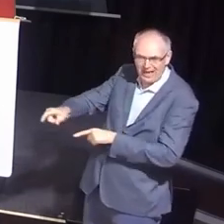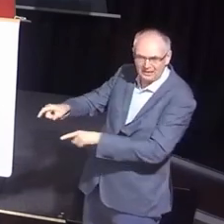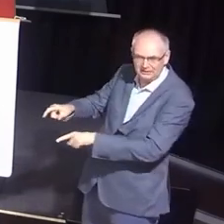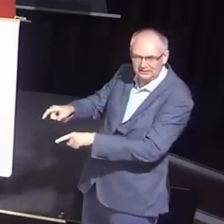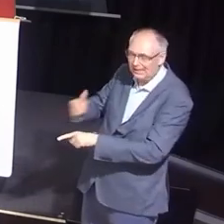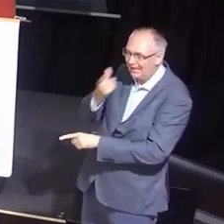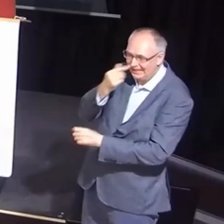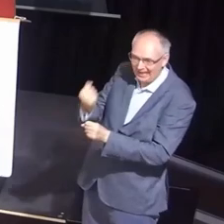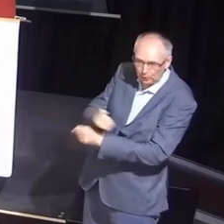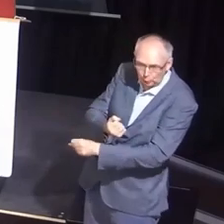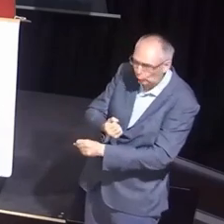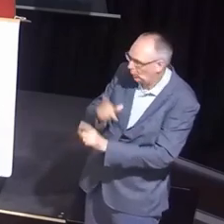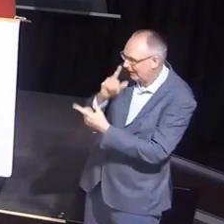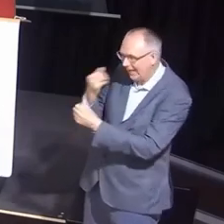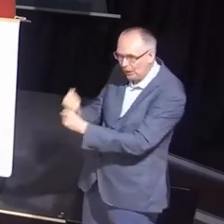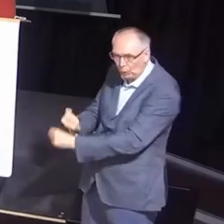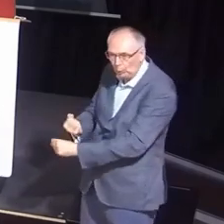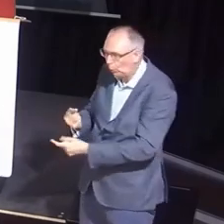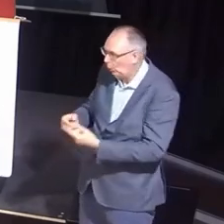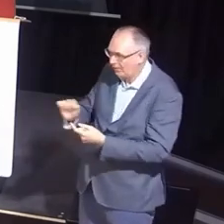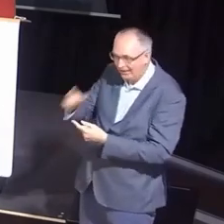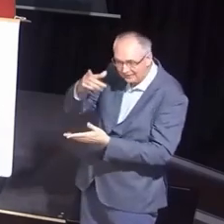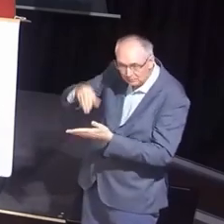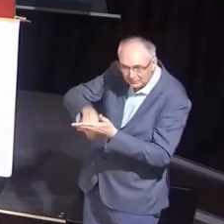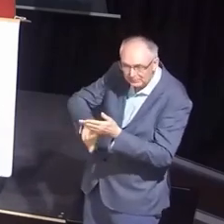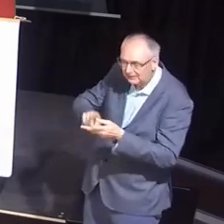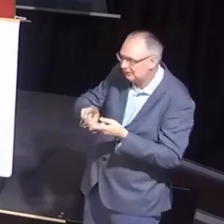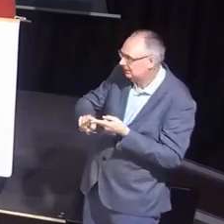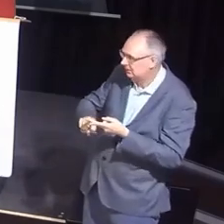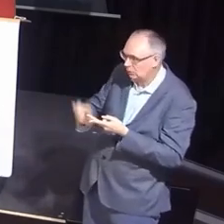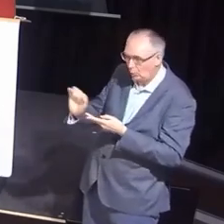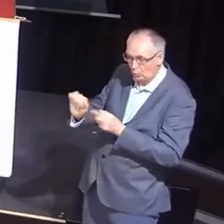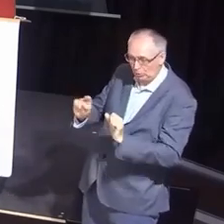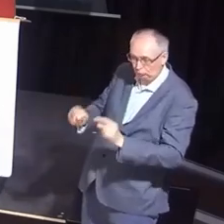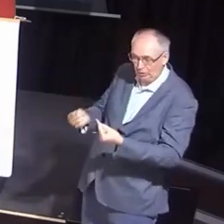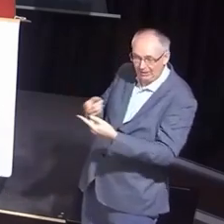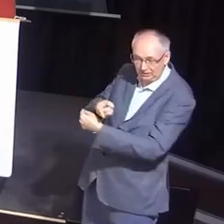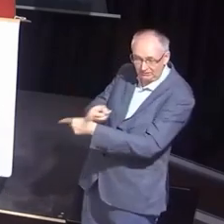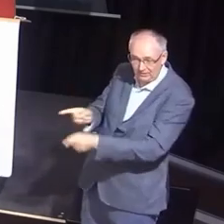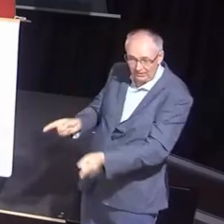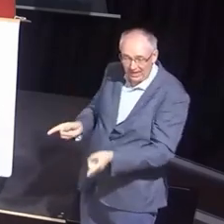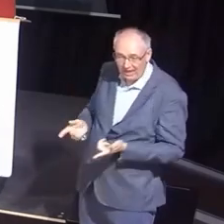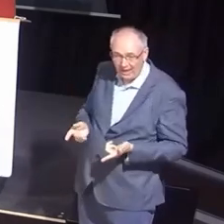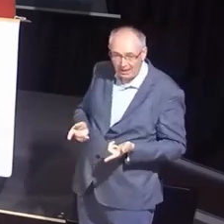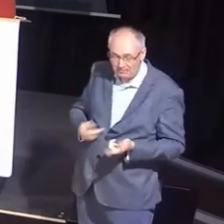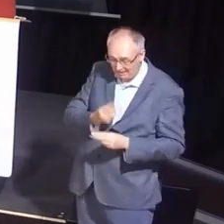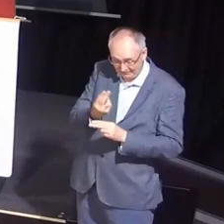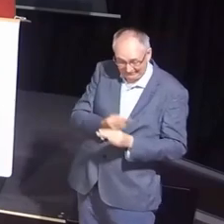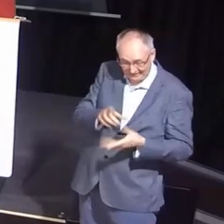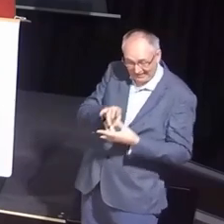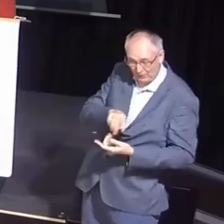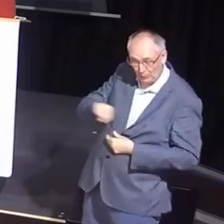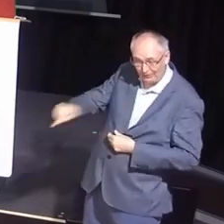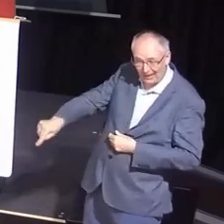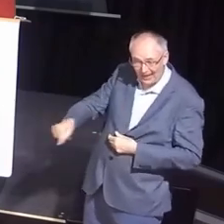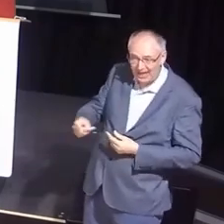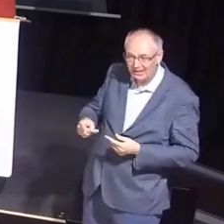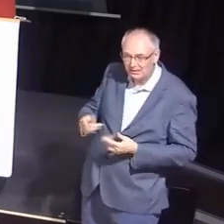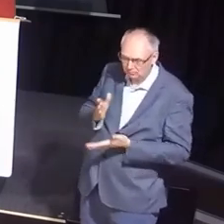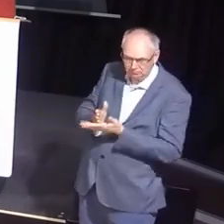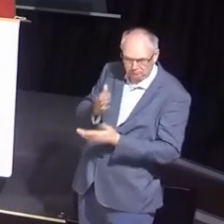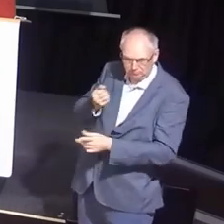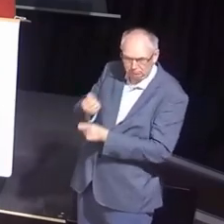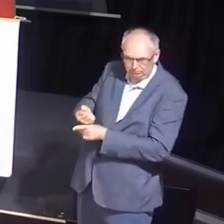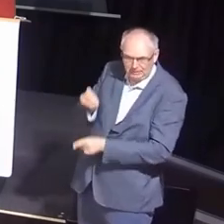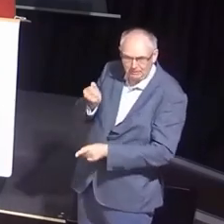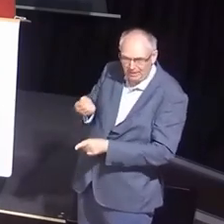can't do, what their experiences are, what that impact is, and what challenge really is for everyone, that's when we can have the most impact.